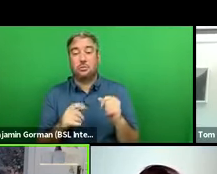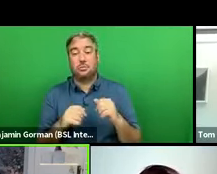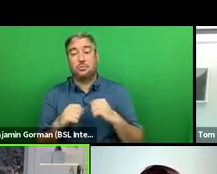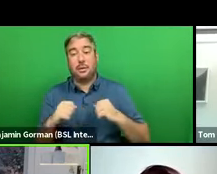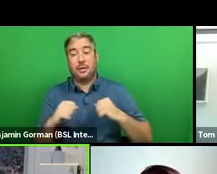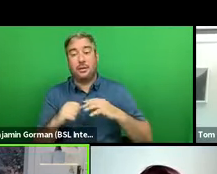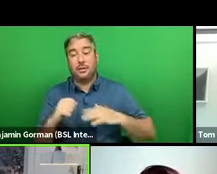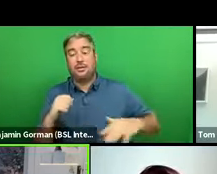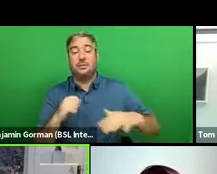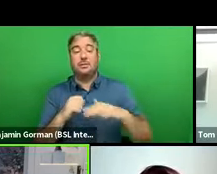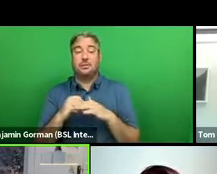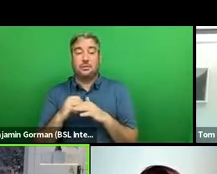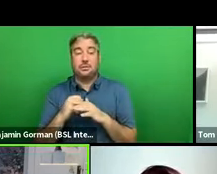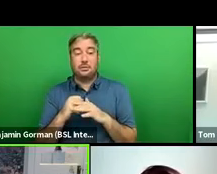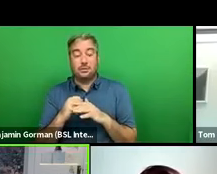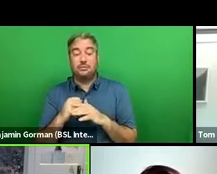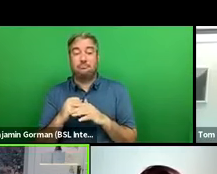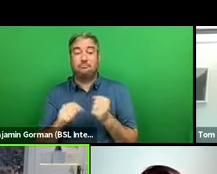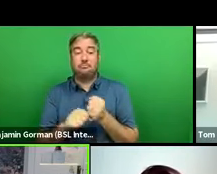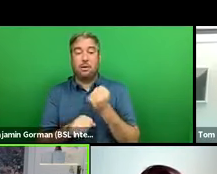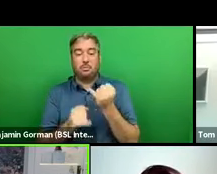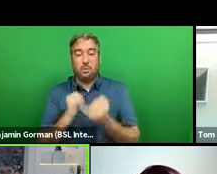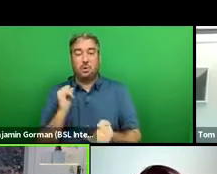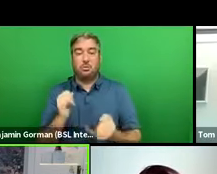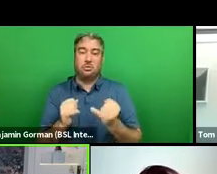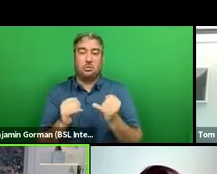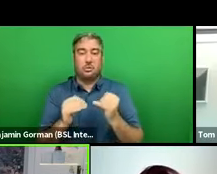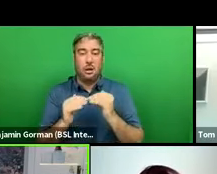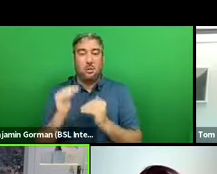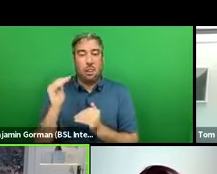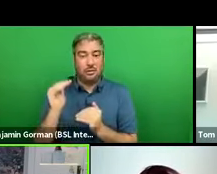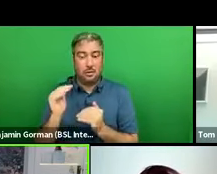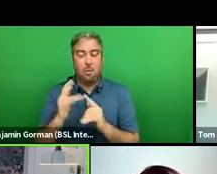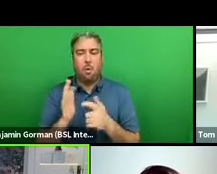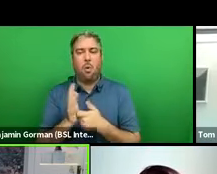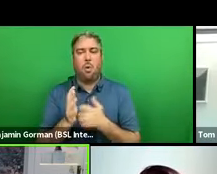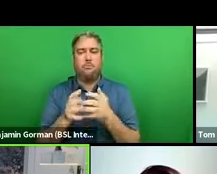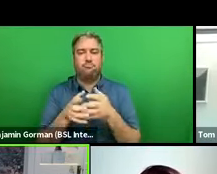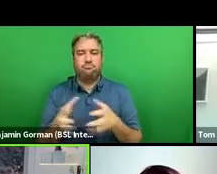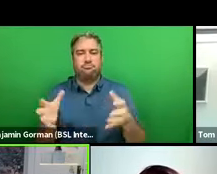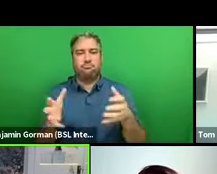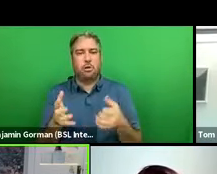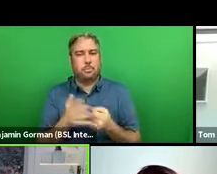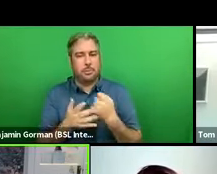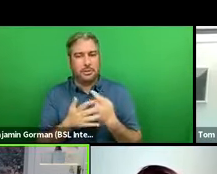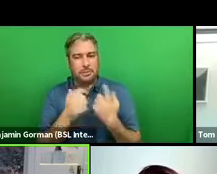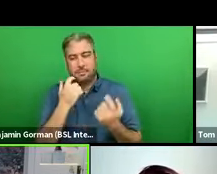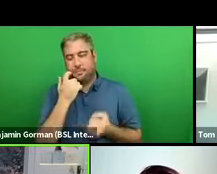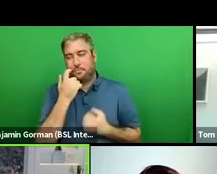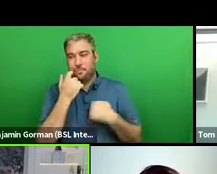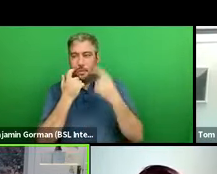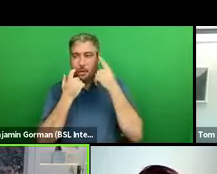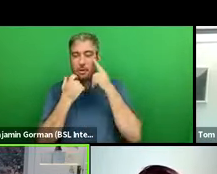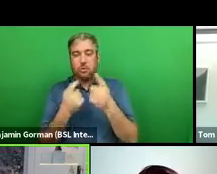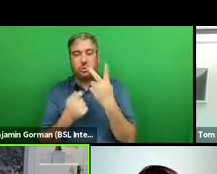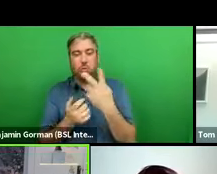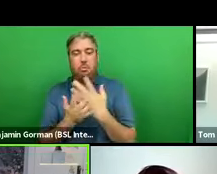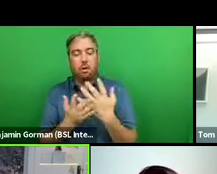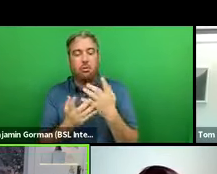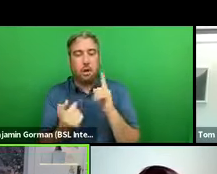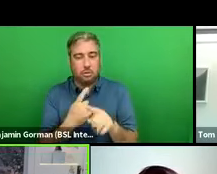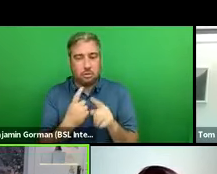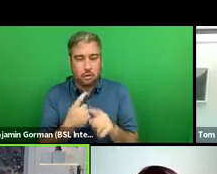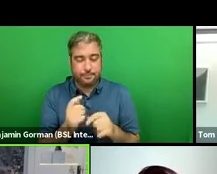expands opportunities. And I think it's a two-part answer, which is that the digital space obviously expands the total space